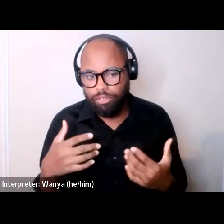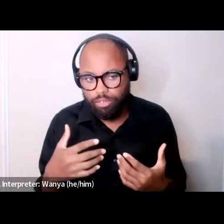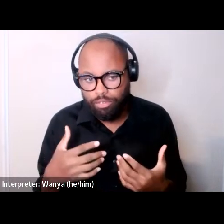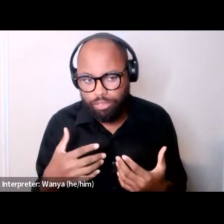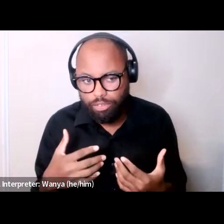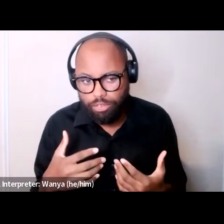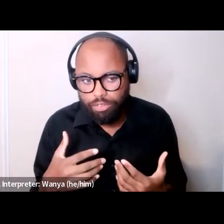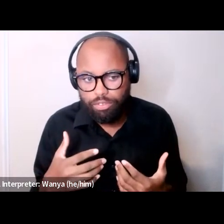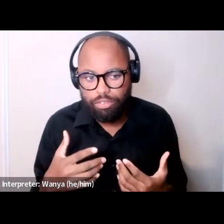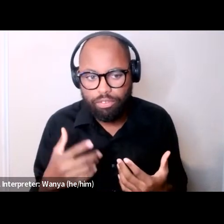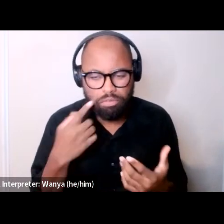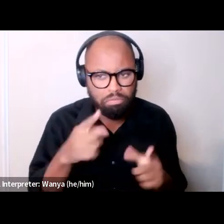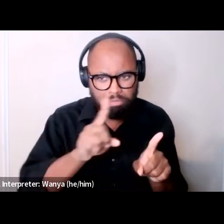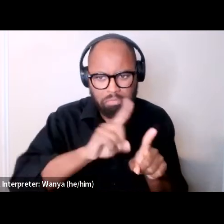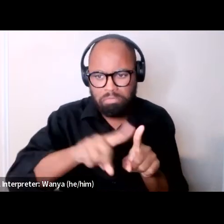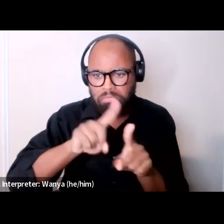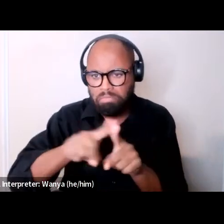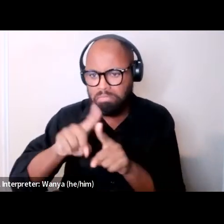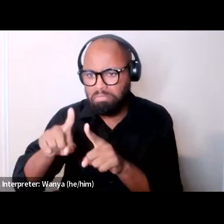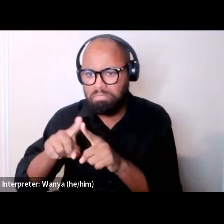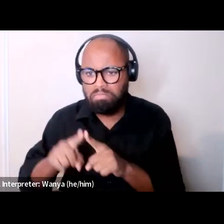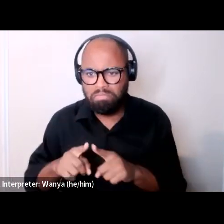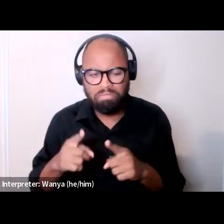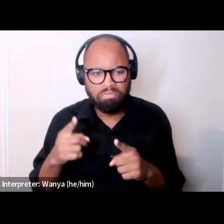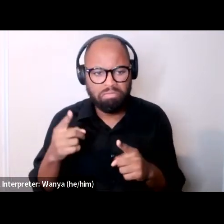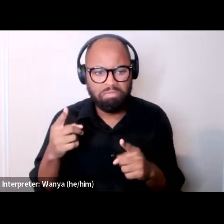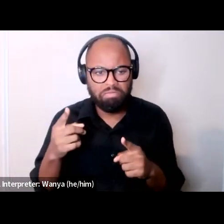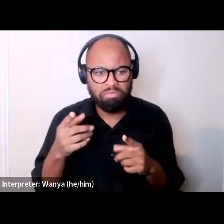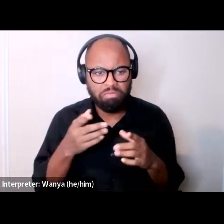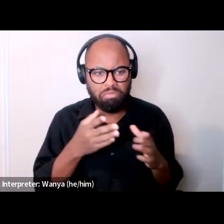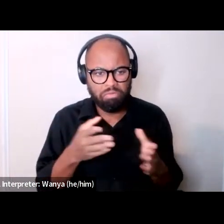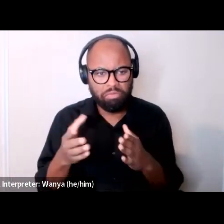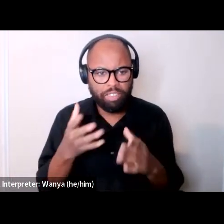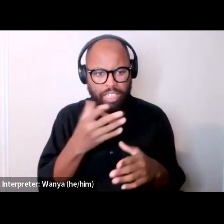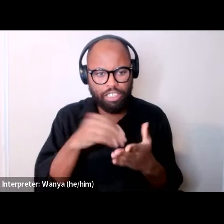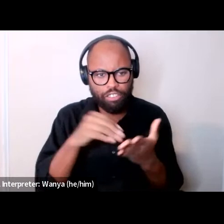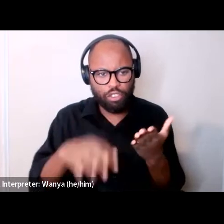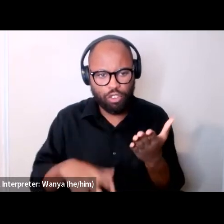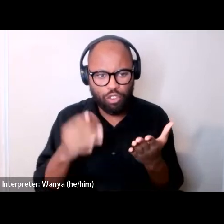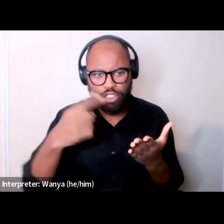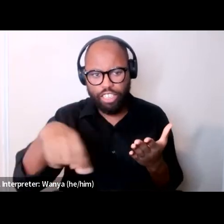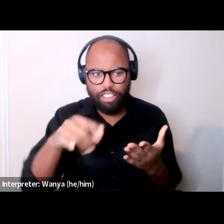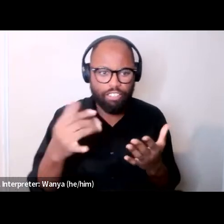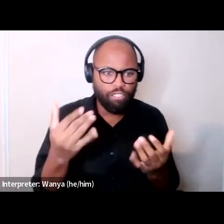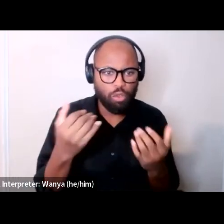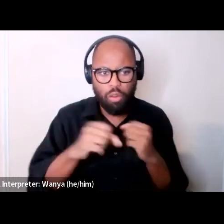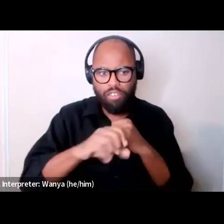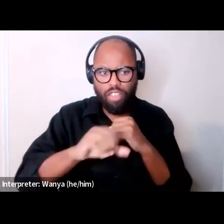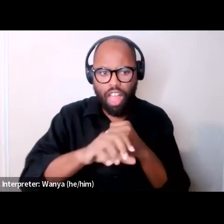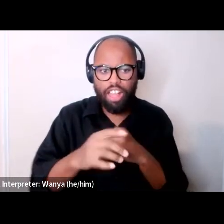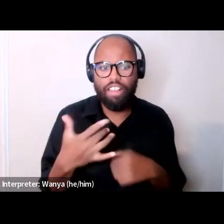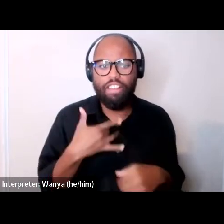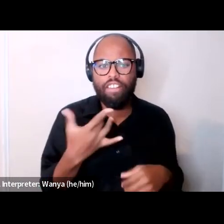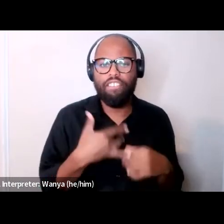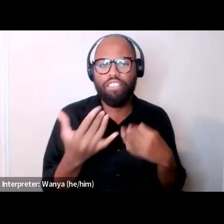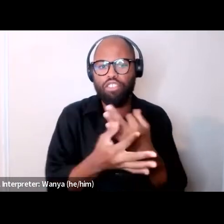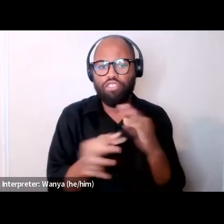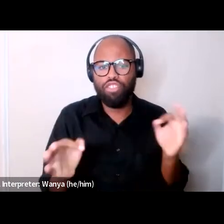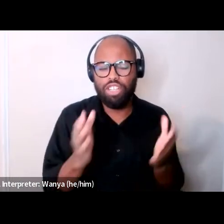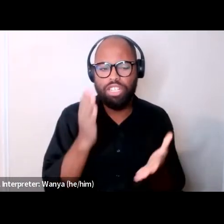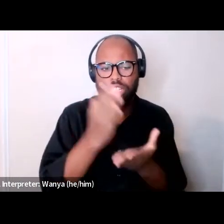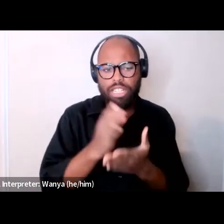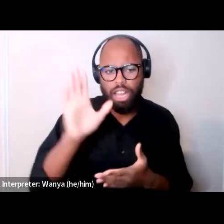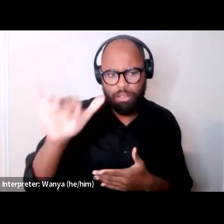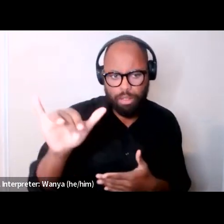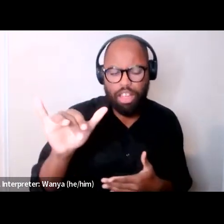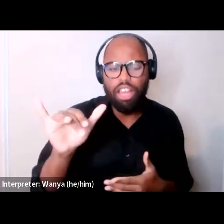health problems, and for students. So we publish. So feel free to stop by and pick up some